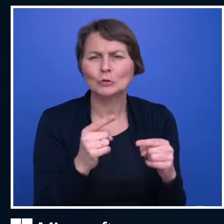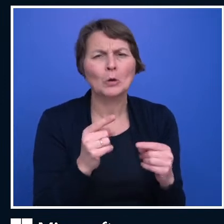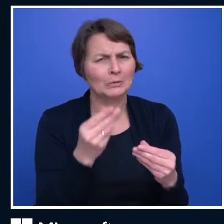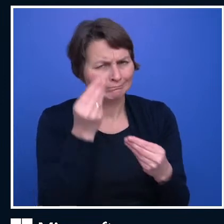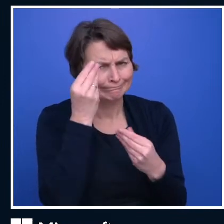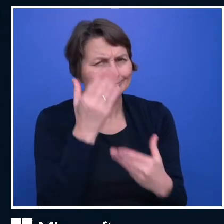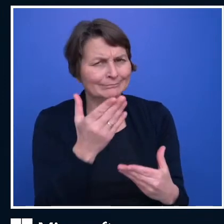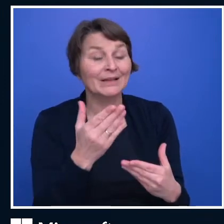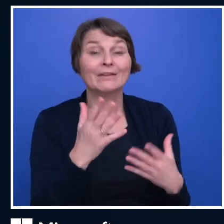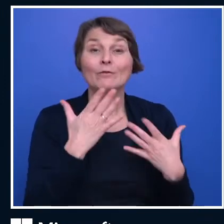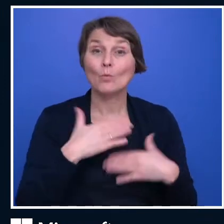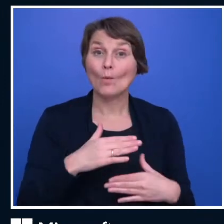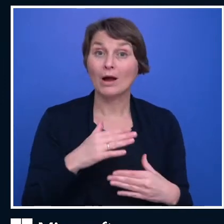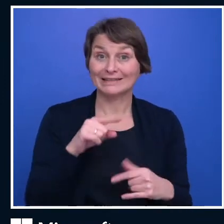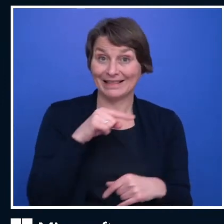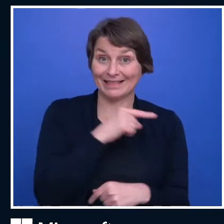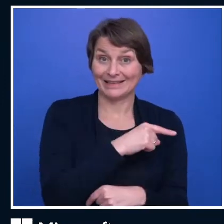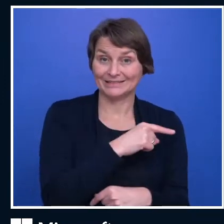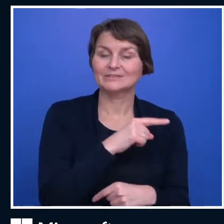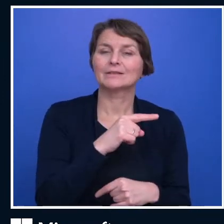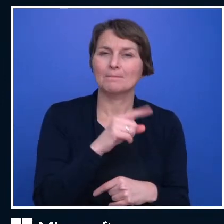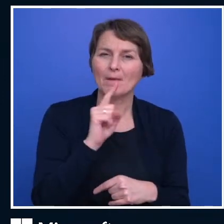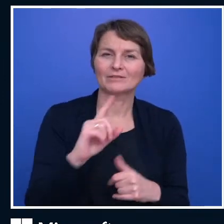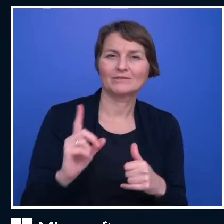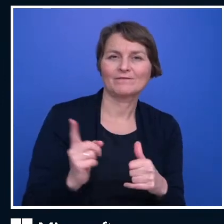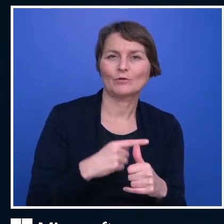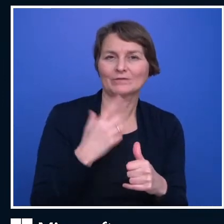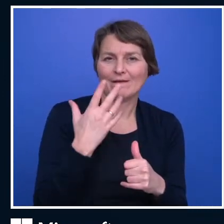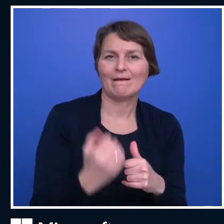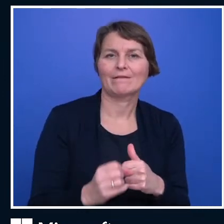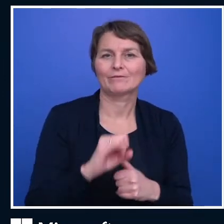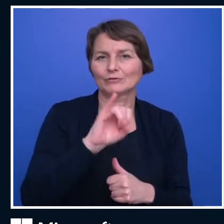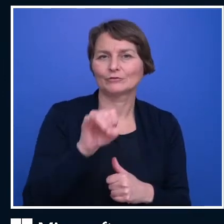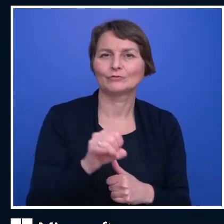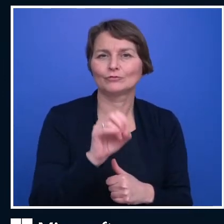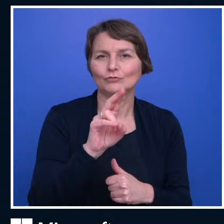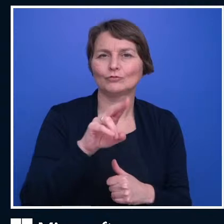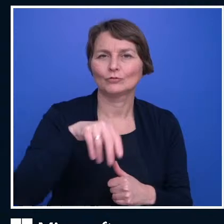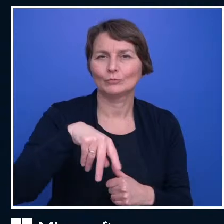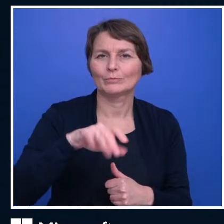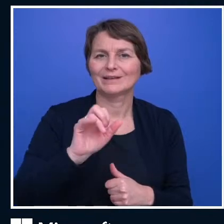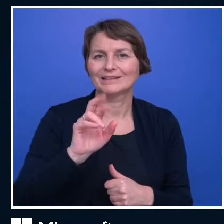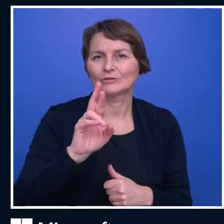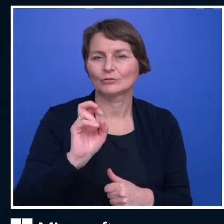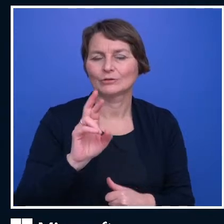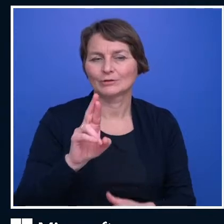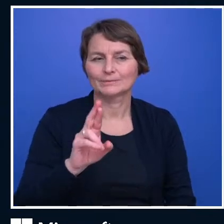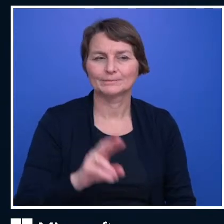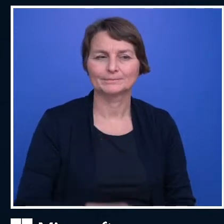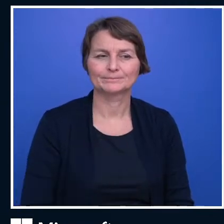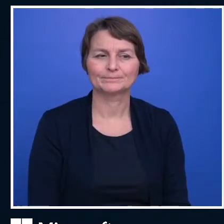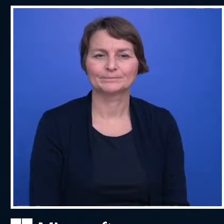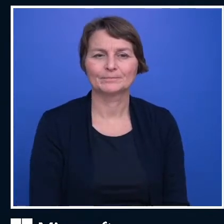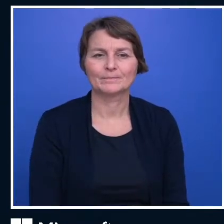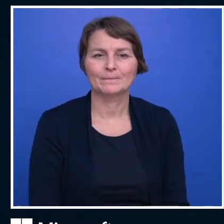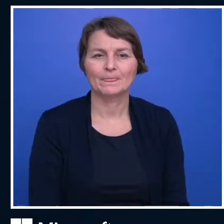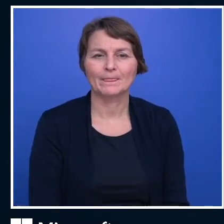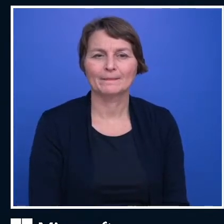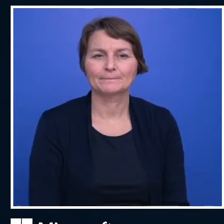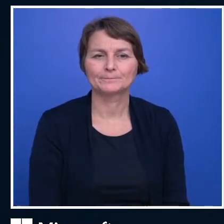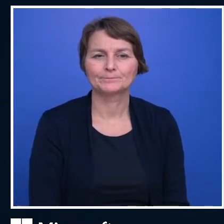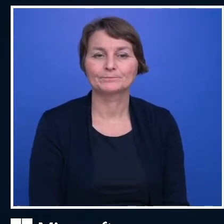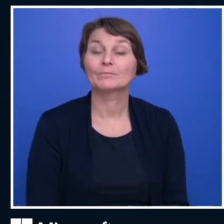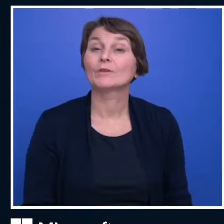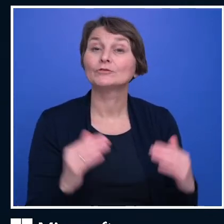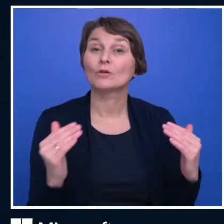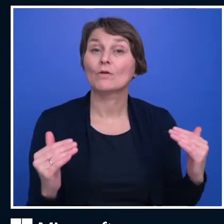it. Okay, so let's go in, and the fail-on dashboard tells me to set up my assessment. I